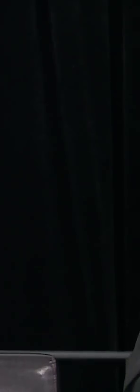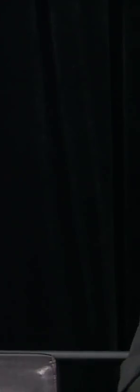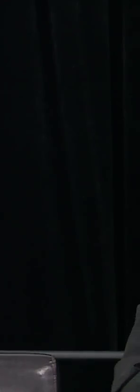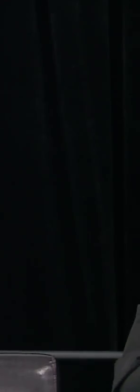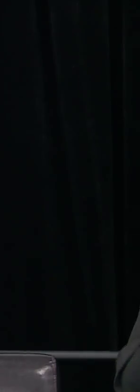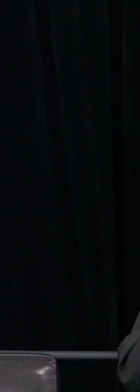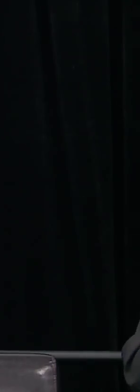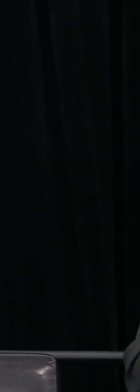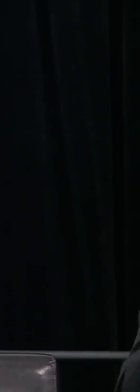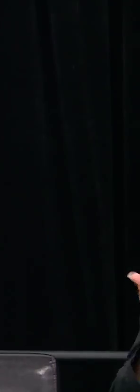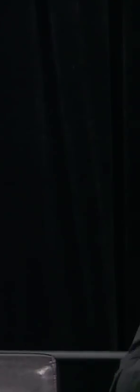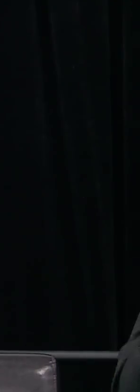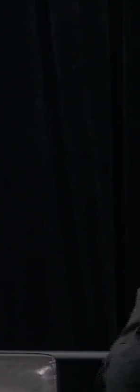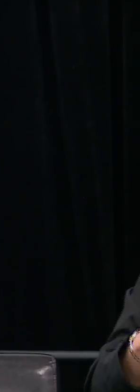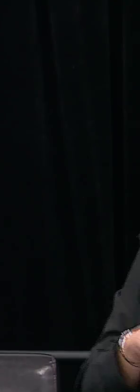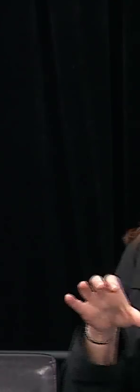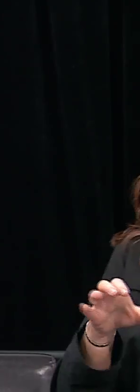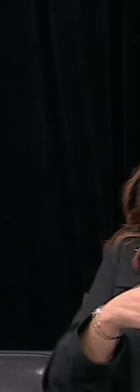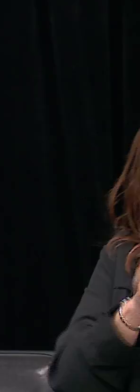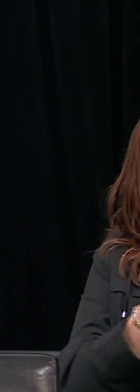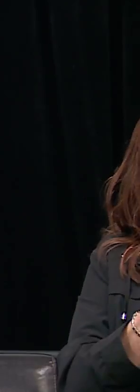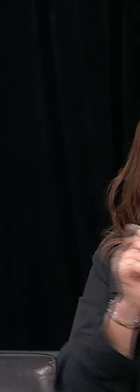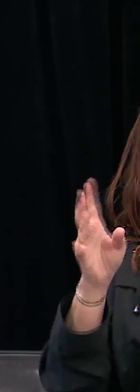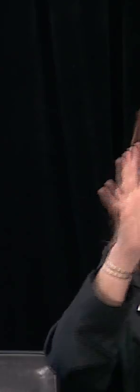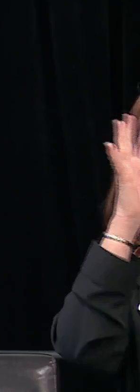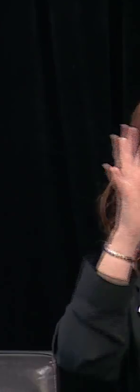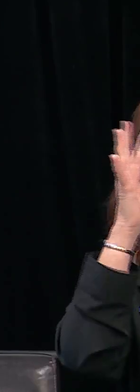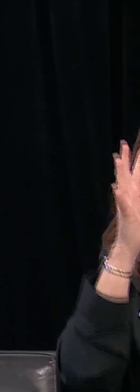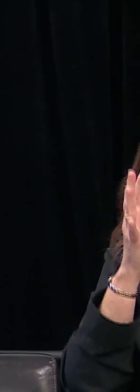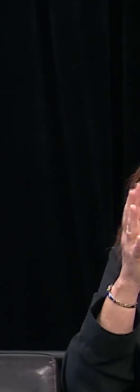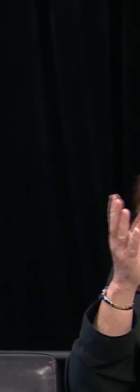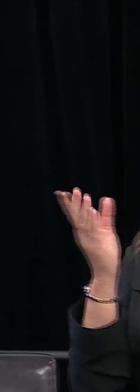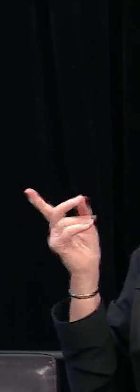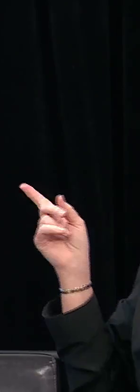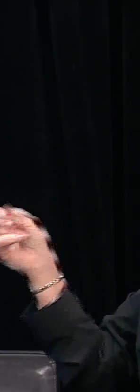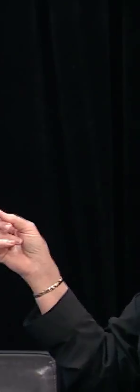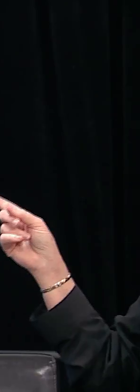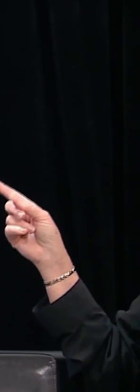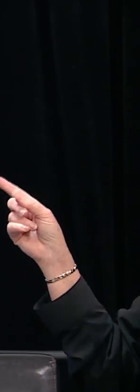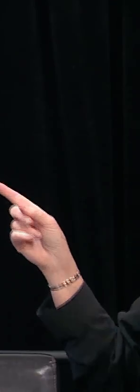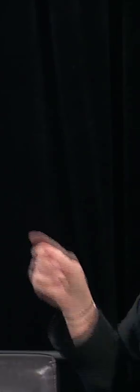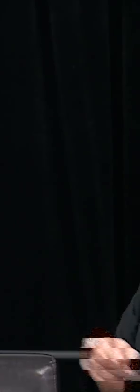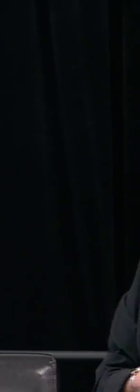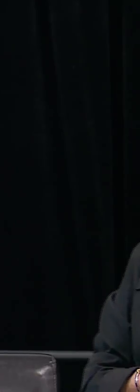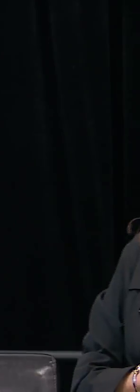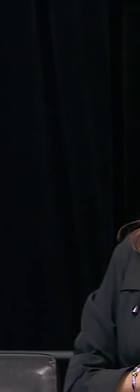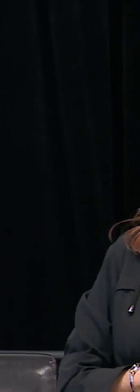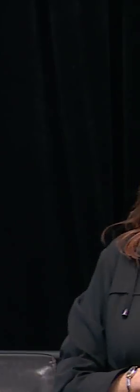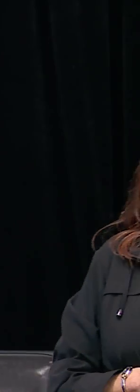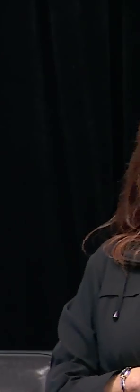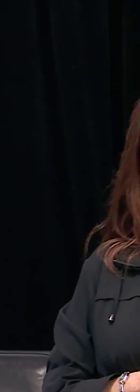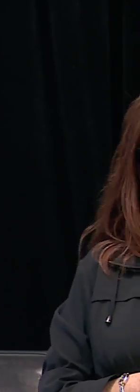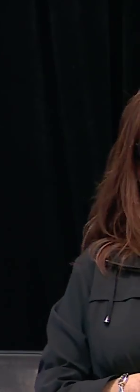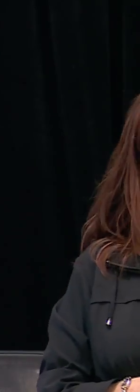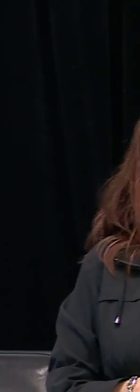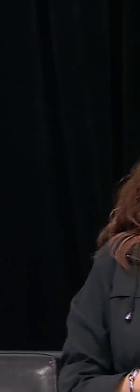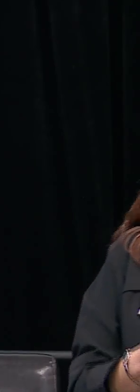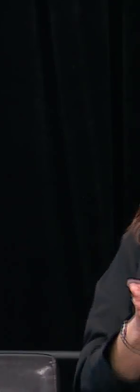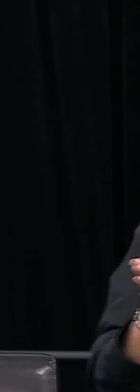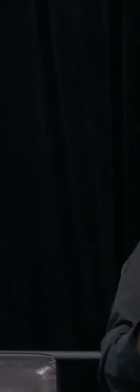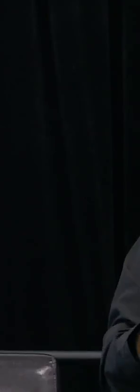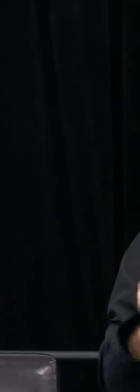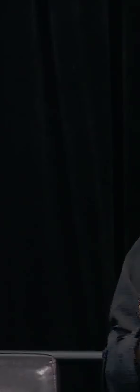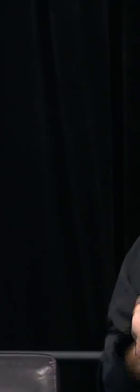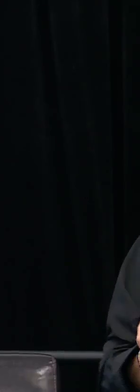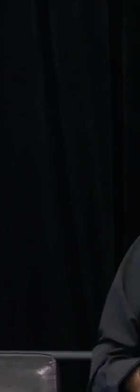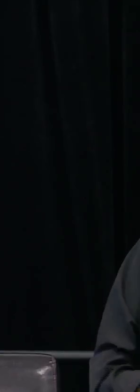So how do we do this? That's where we started from. How can we make a 24/7 affordable